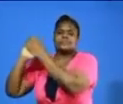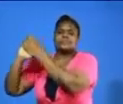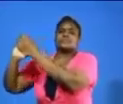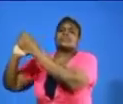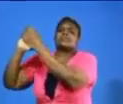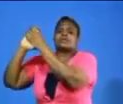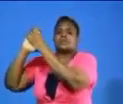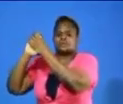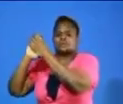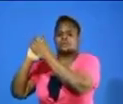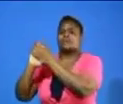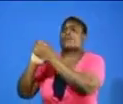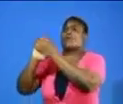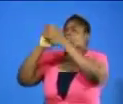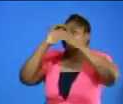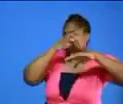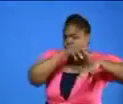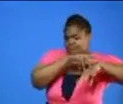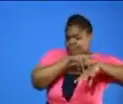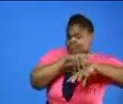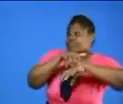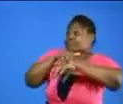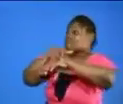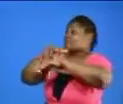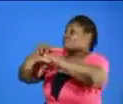pilgrim welcome home.